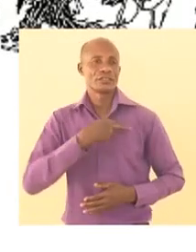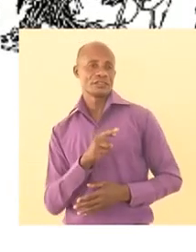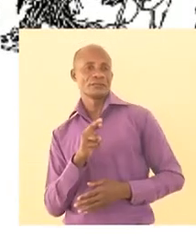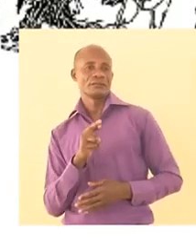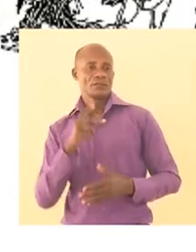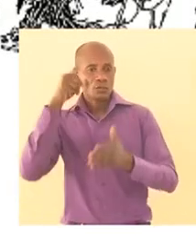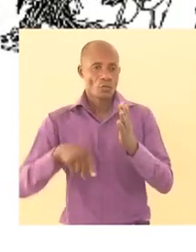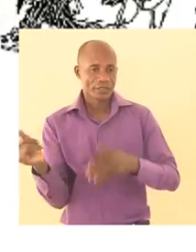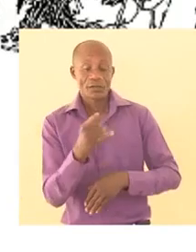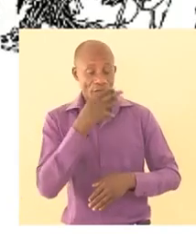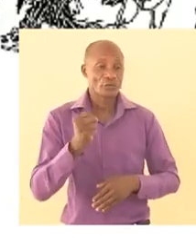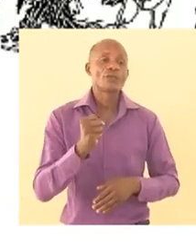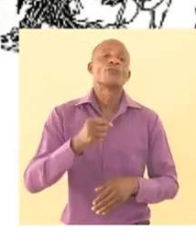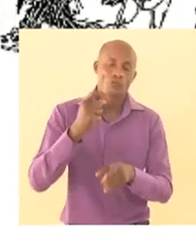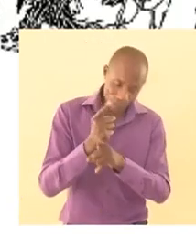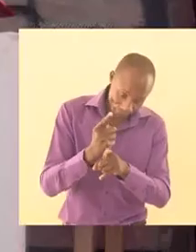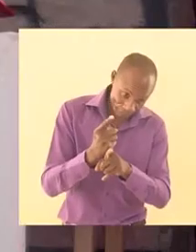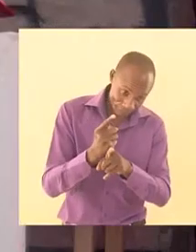people were doing there were legal.